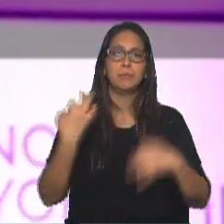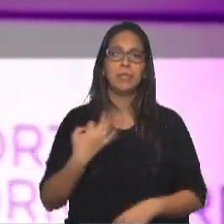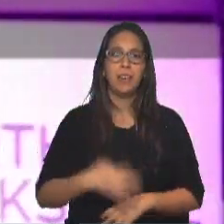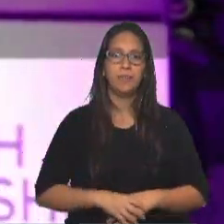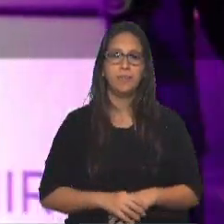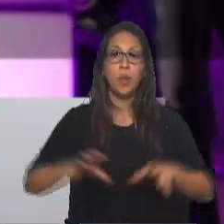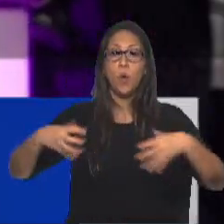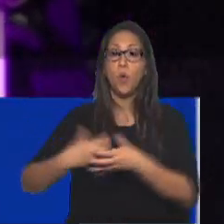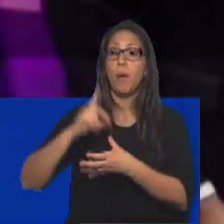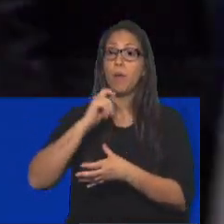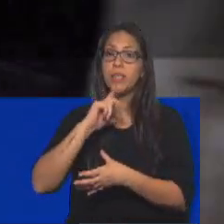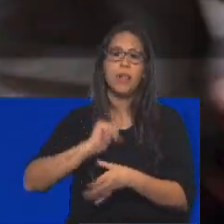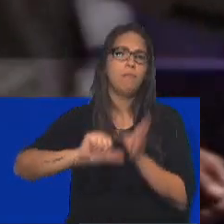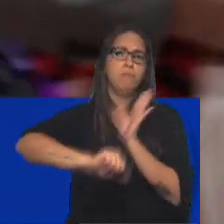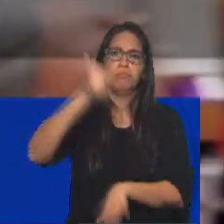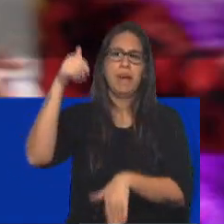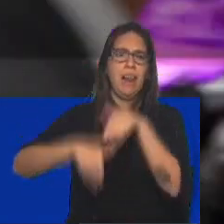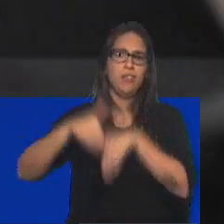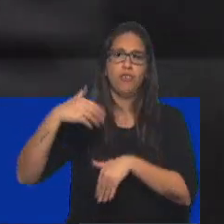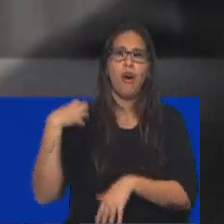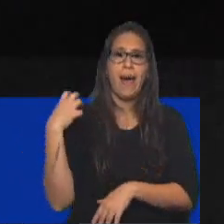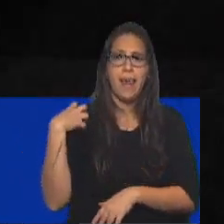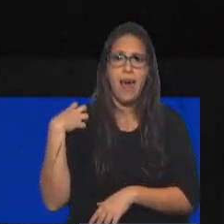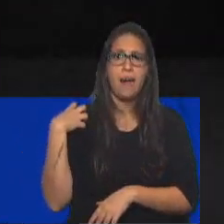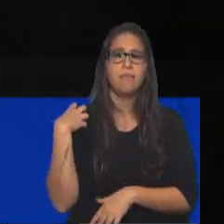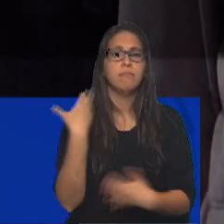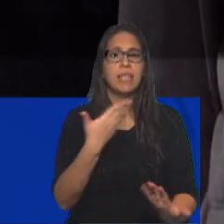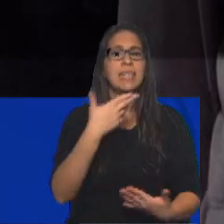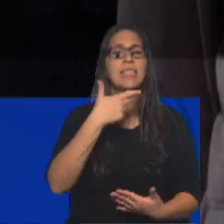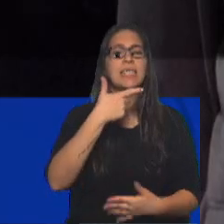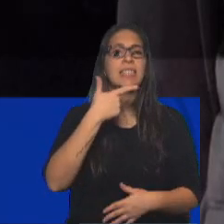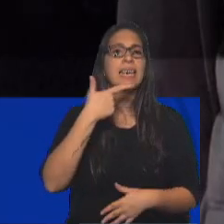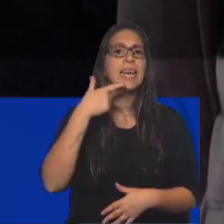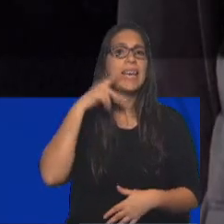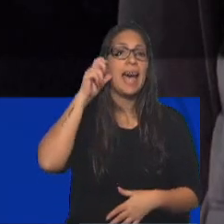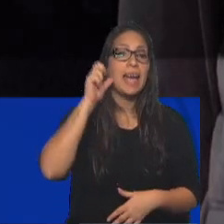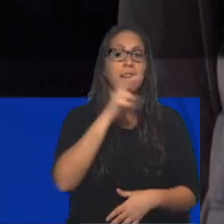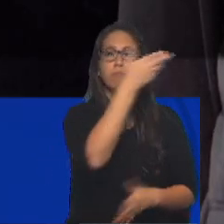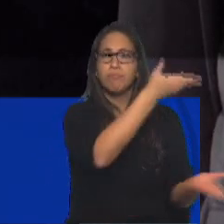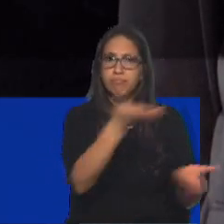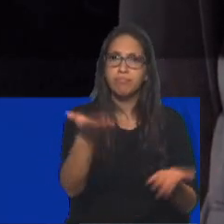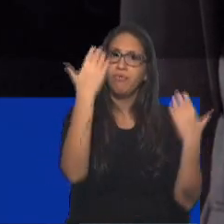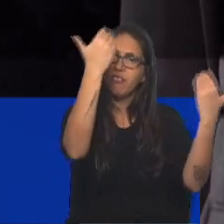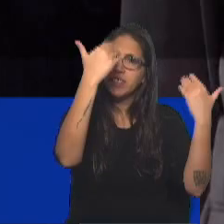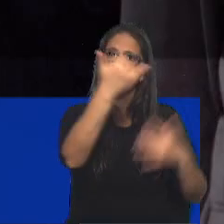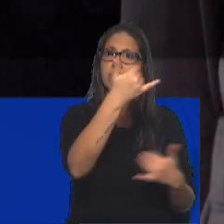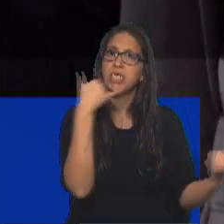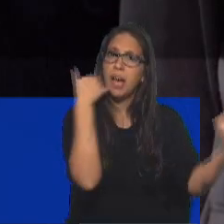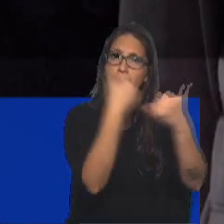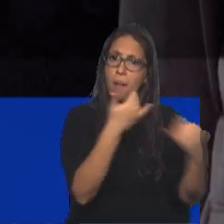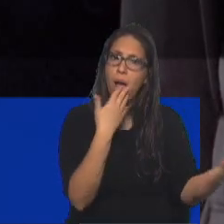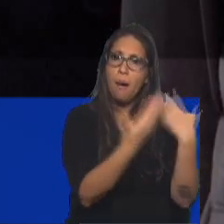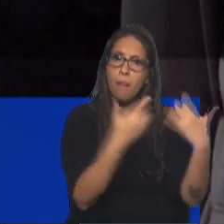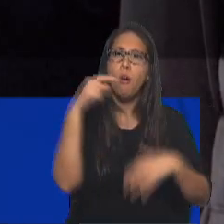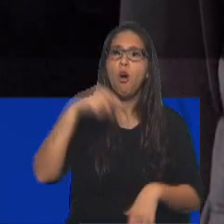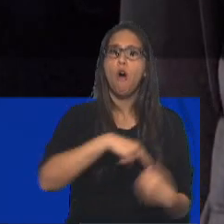The Labour Party has won this general election, and I have called Sir Keir Starmer to congratulate him on his victory. Today, power